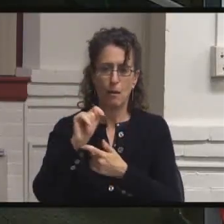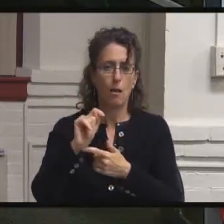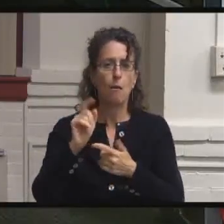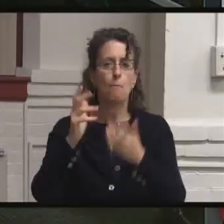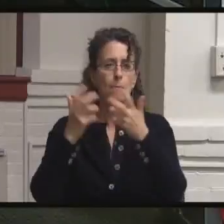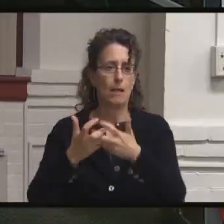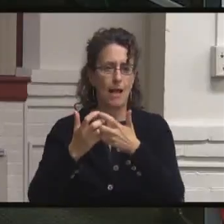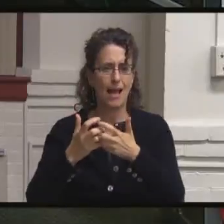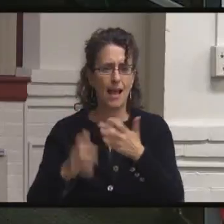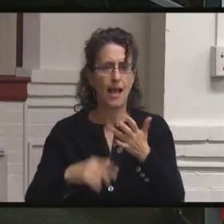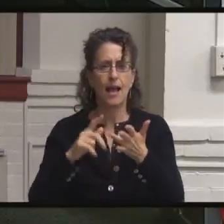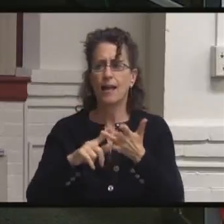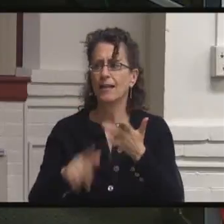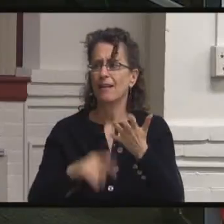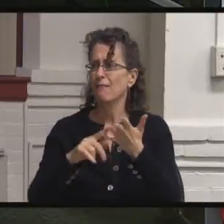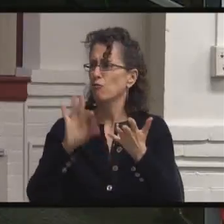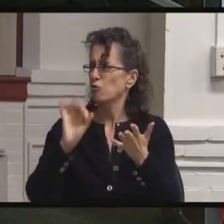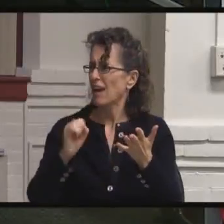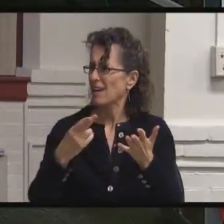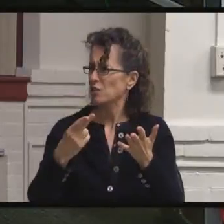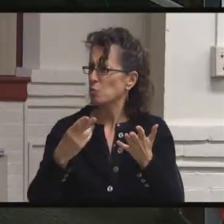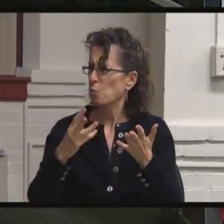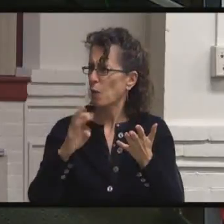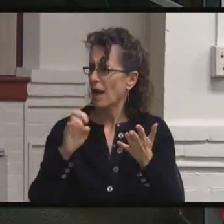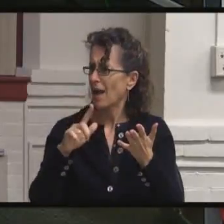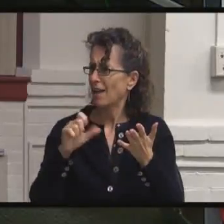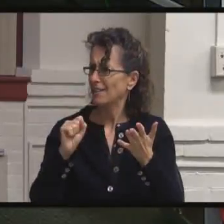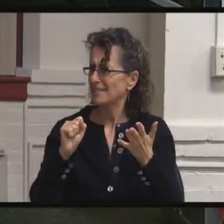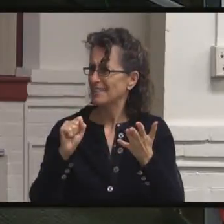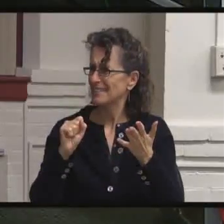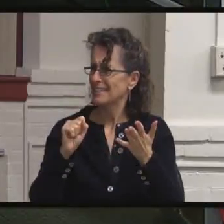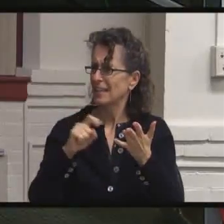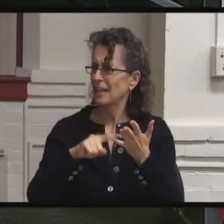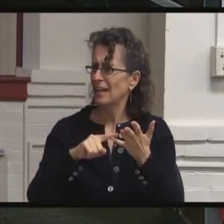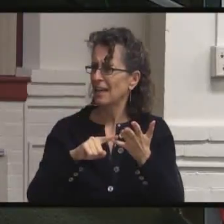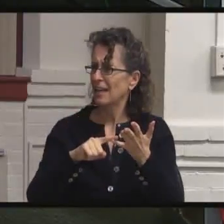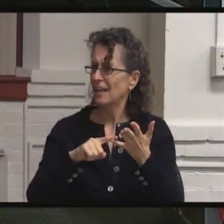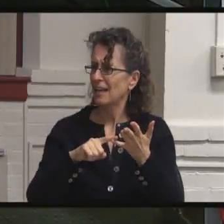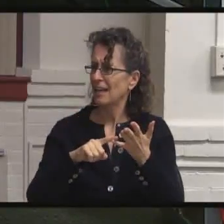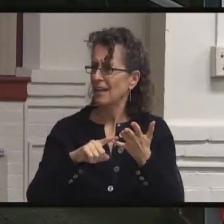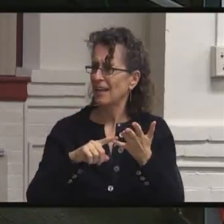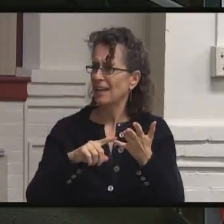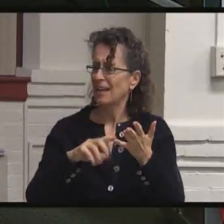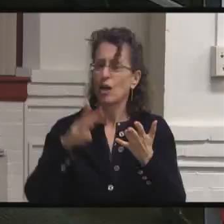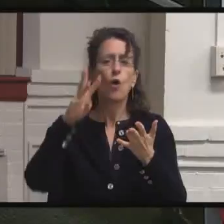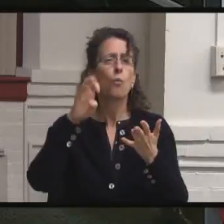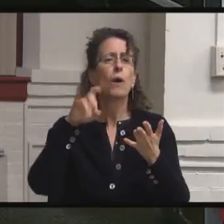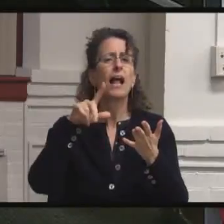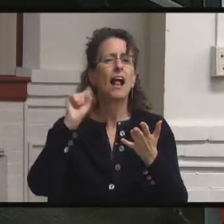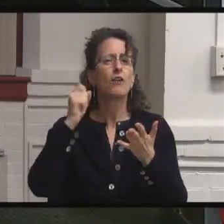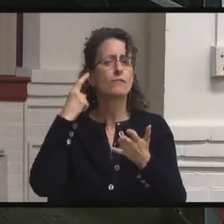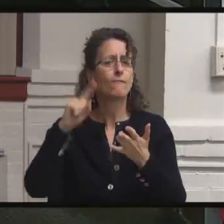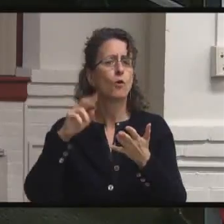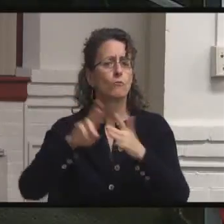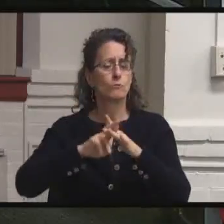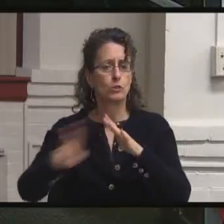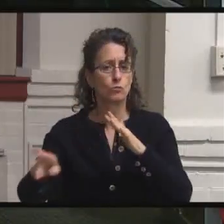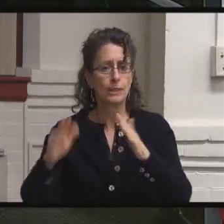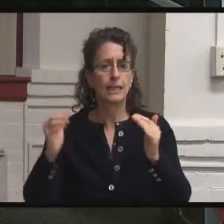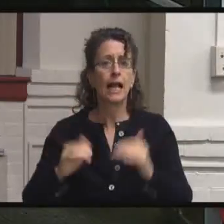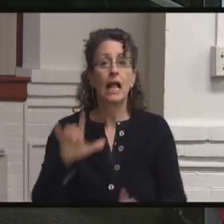Library. Help me out, what am I missing? Library. The Brooks Memorial Library and Public Works Garage. And the Public Works Garage, there you